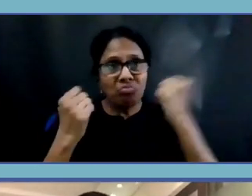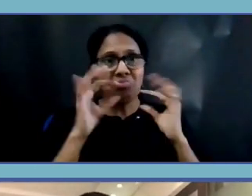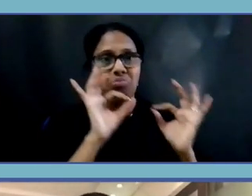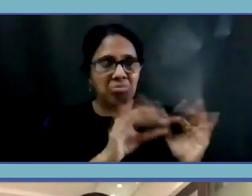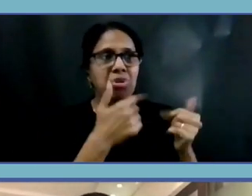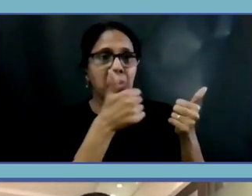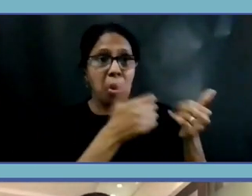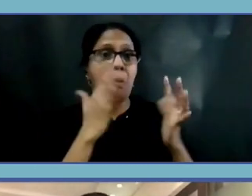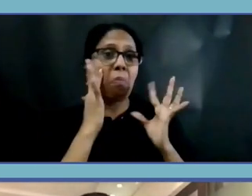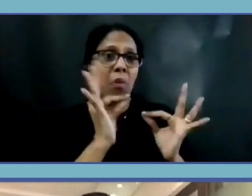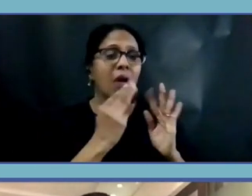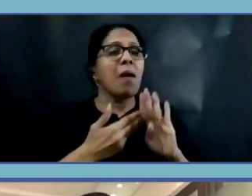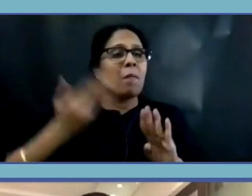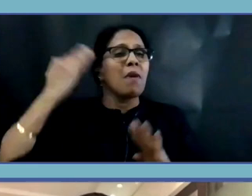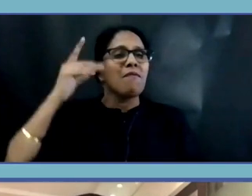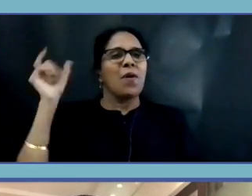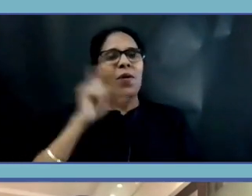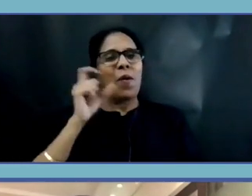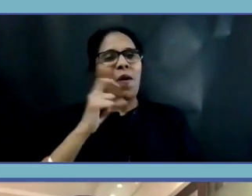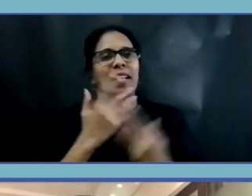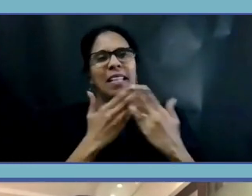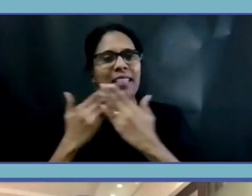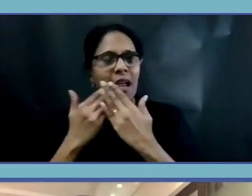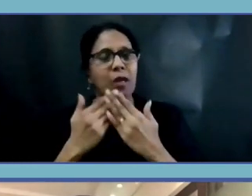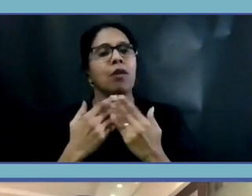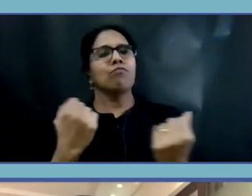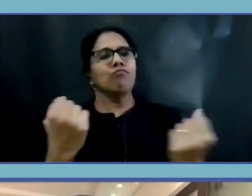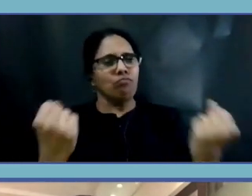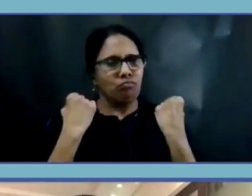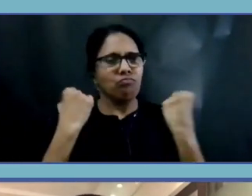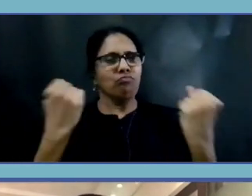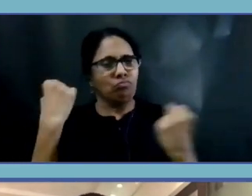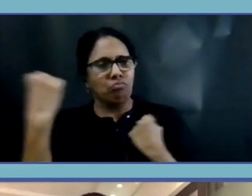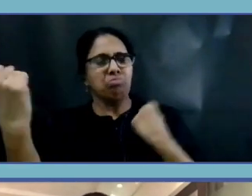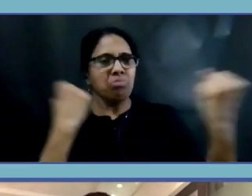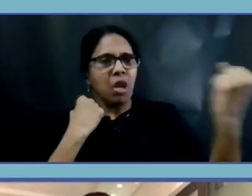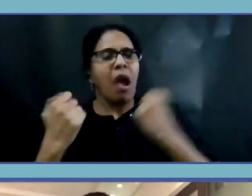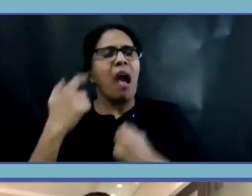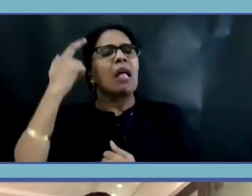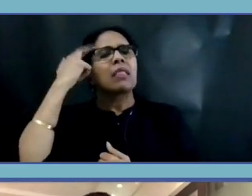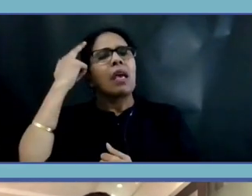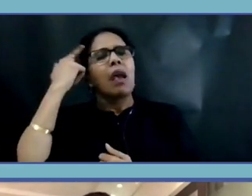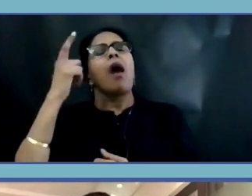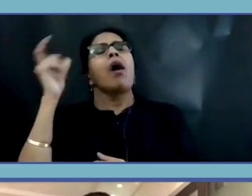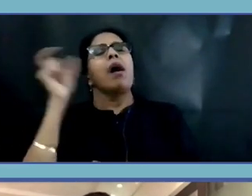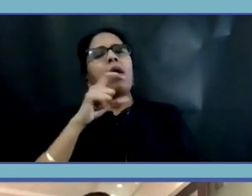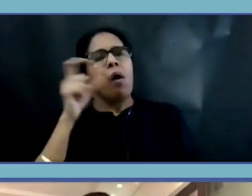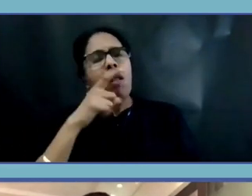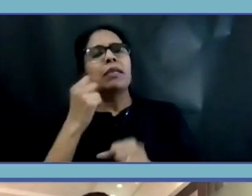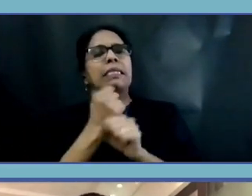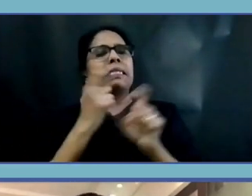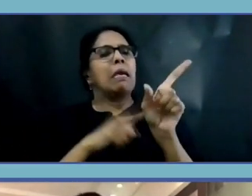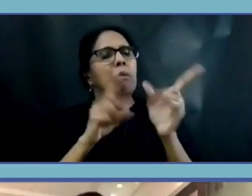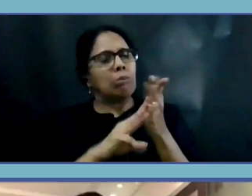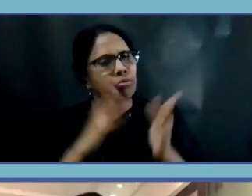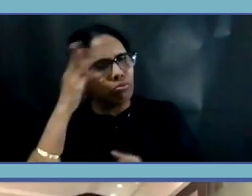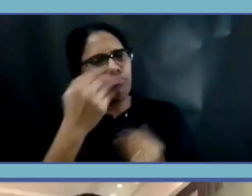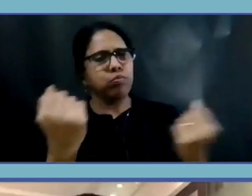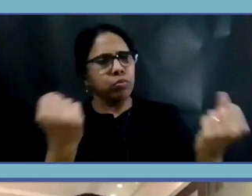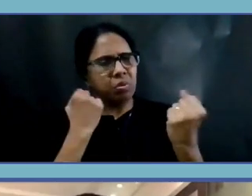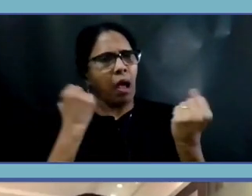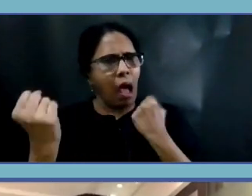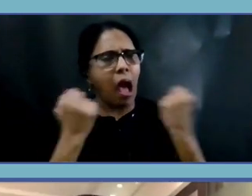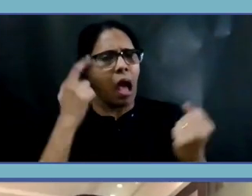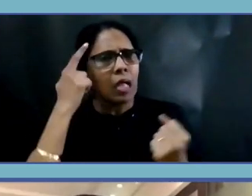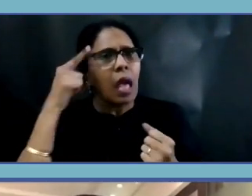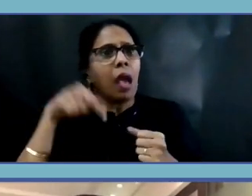gym and work out, but never actually realized that, you know, fitness is going to take me, you know, to this journey